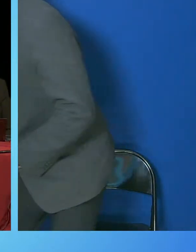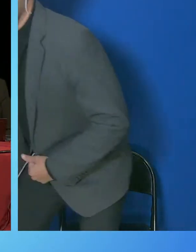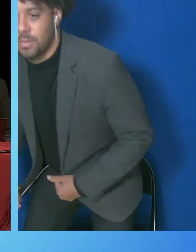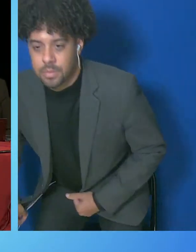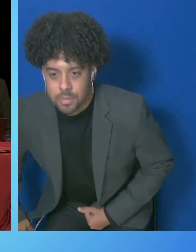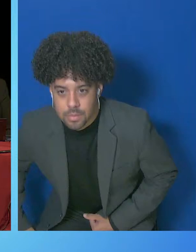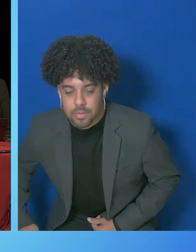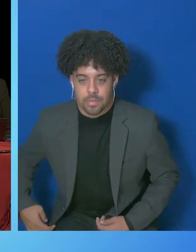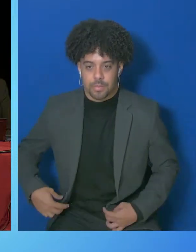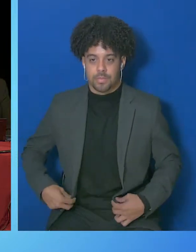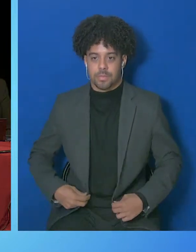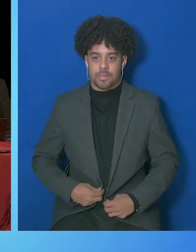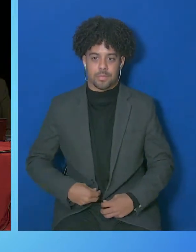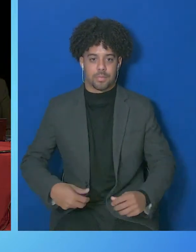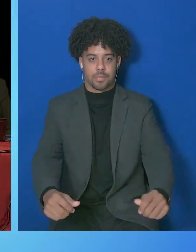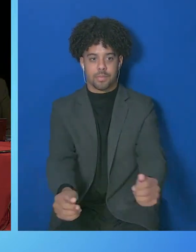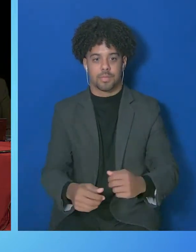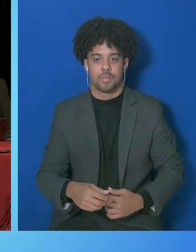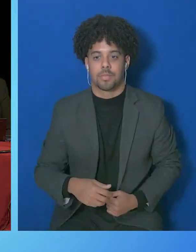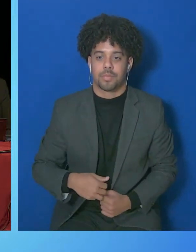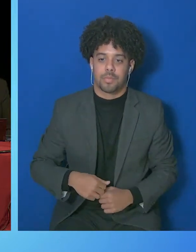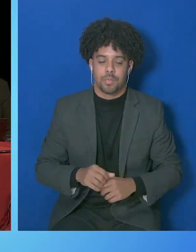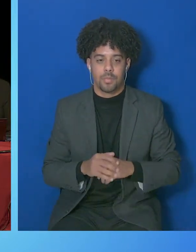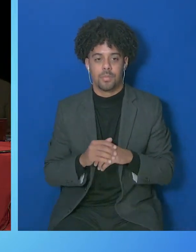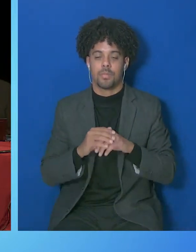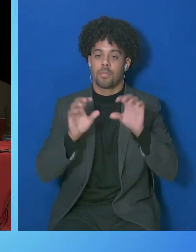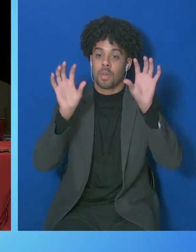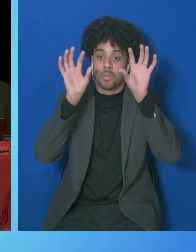Okay, we did not receive any